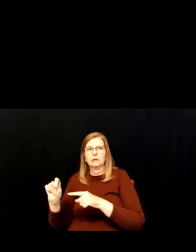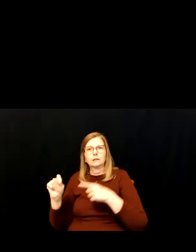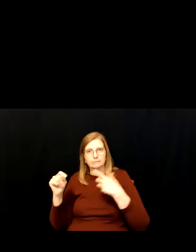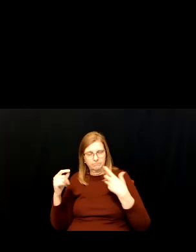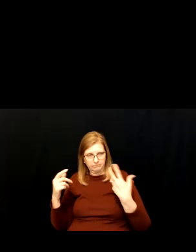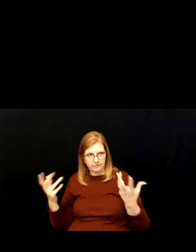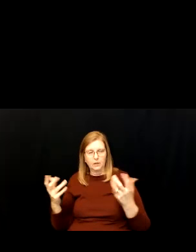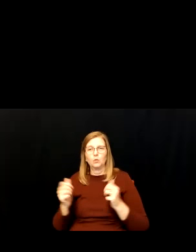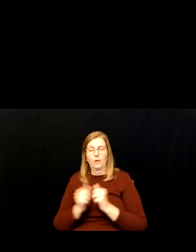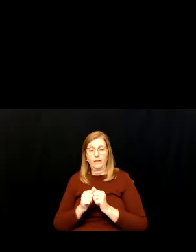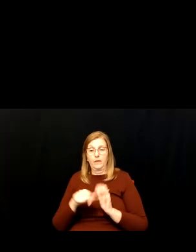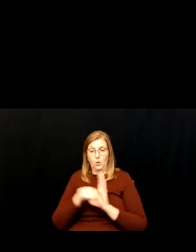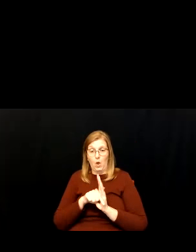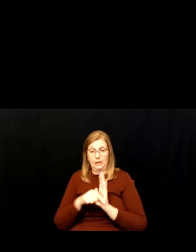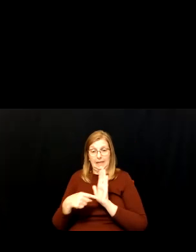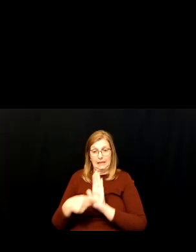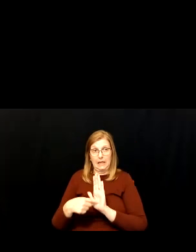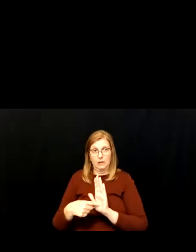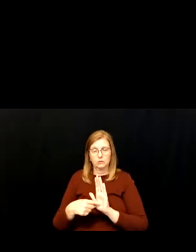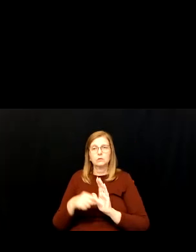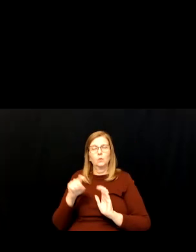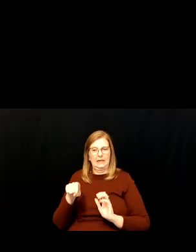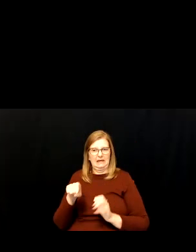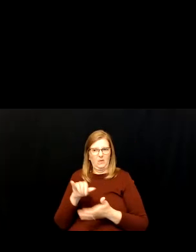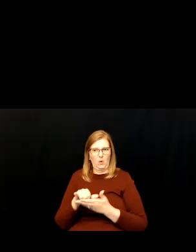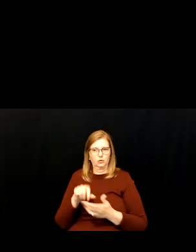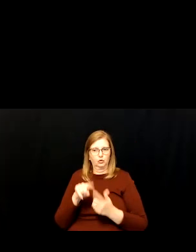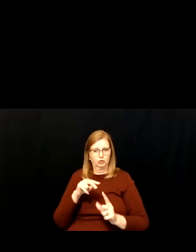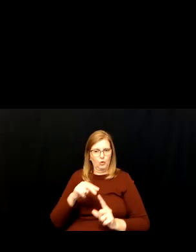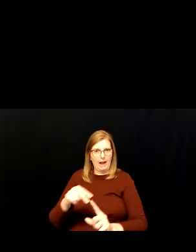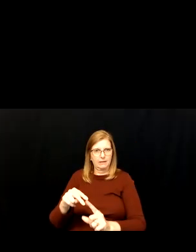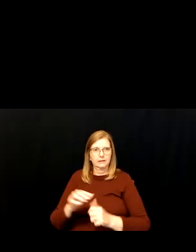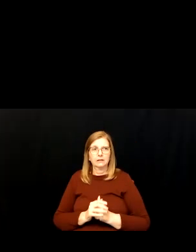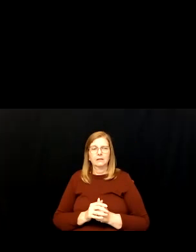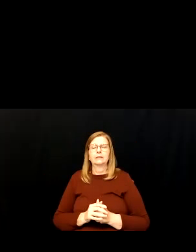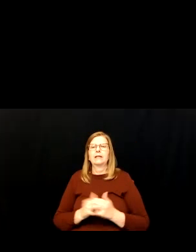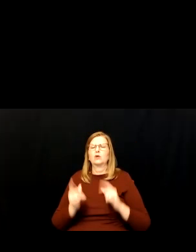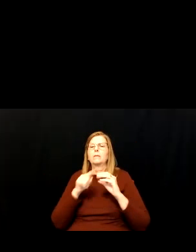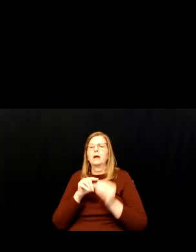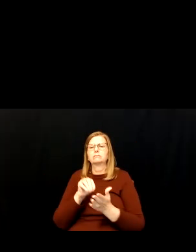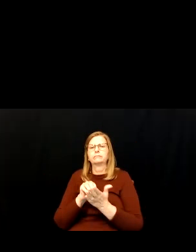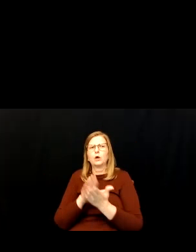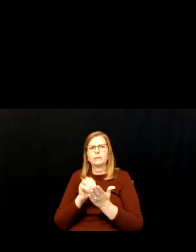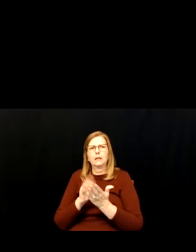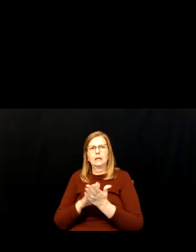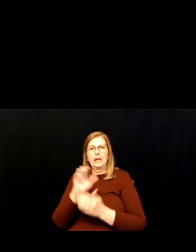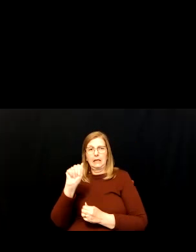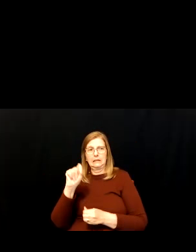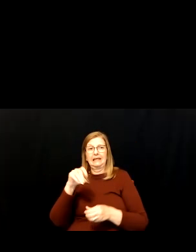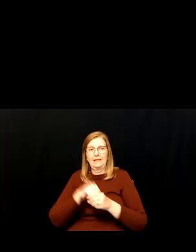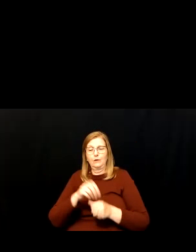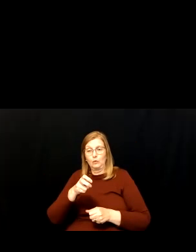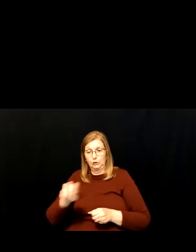quality indicators, we need them to be working together. So let's talk about documenting AT in a transition plan.